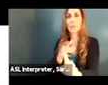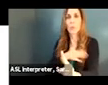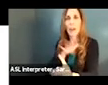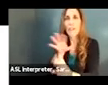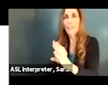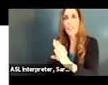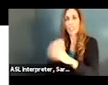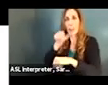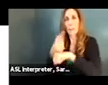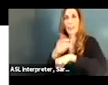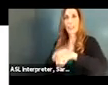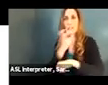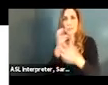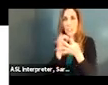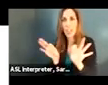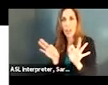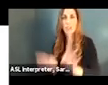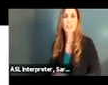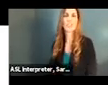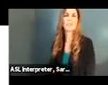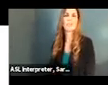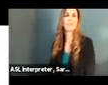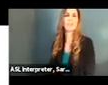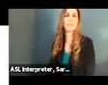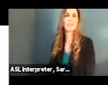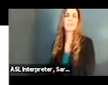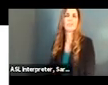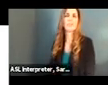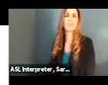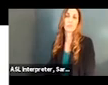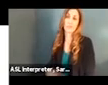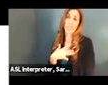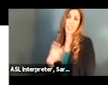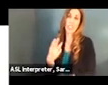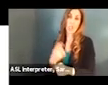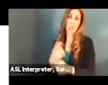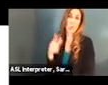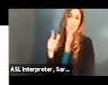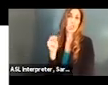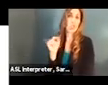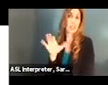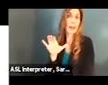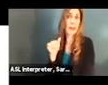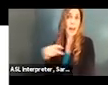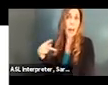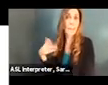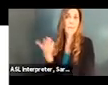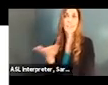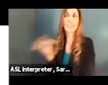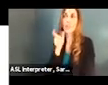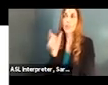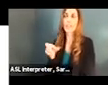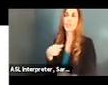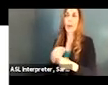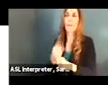interventions around speech and language. So I like to use generic apps that are not necessarily made